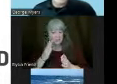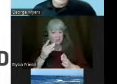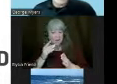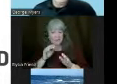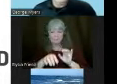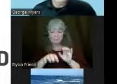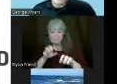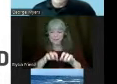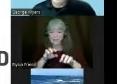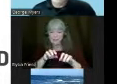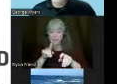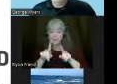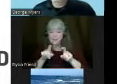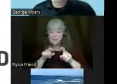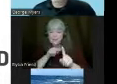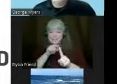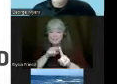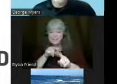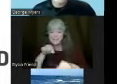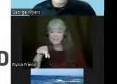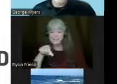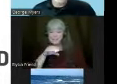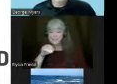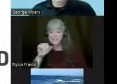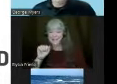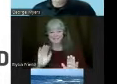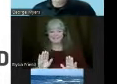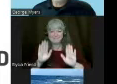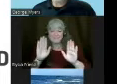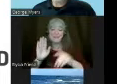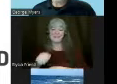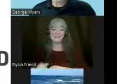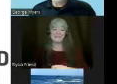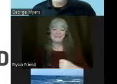to the Q&A, which is great. All right.